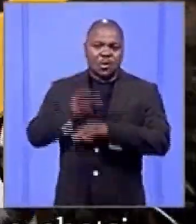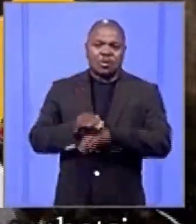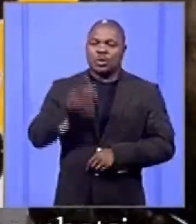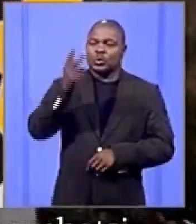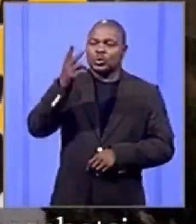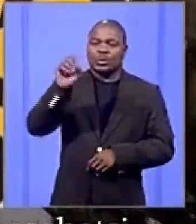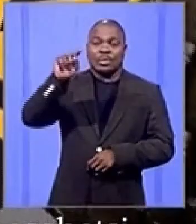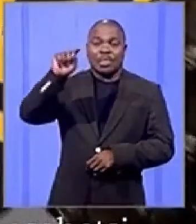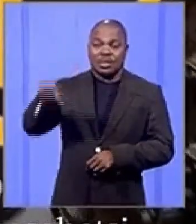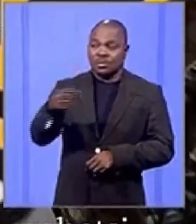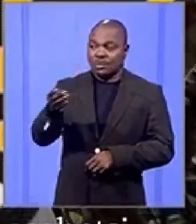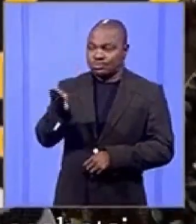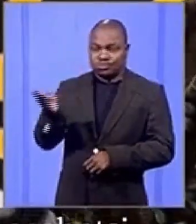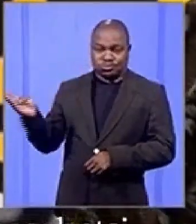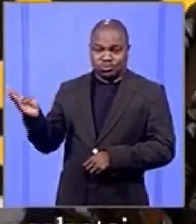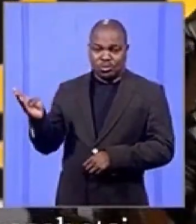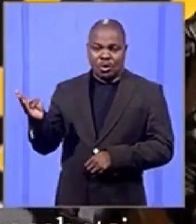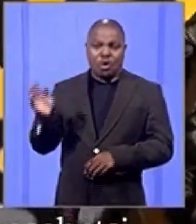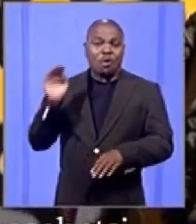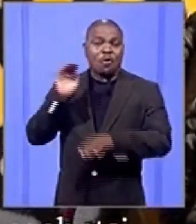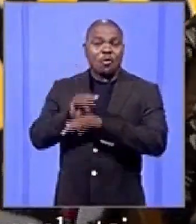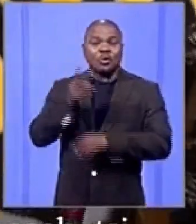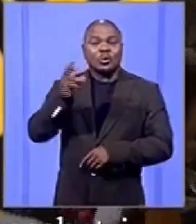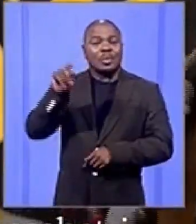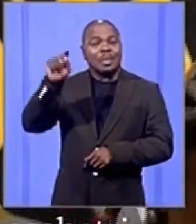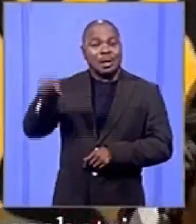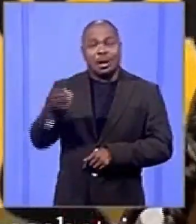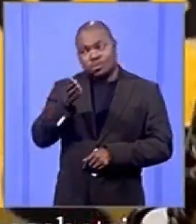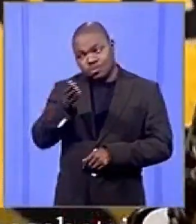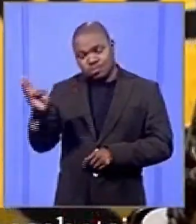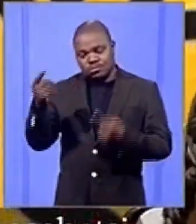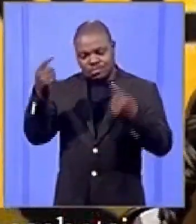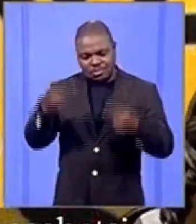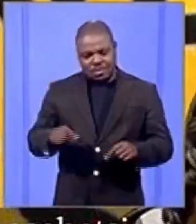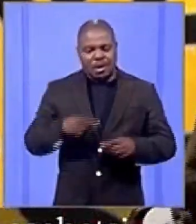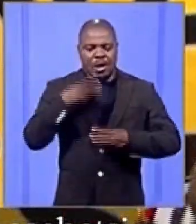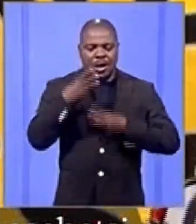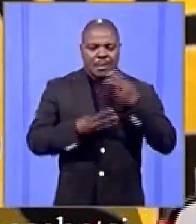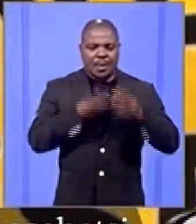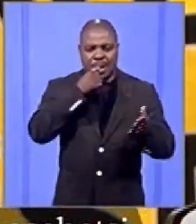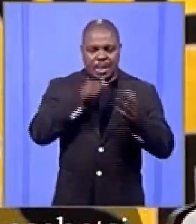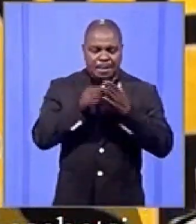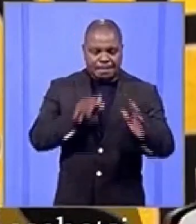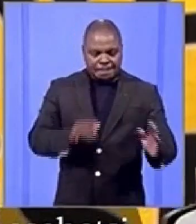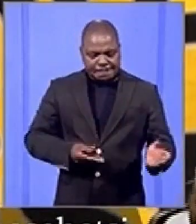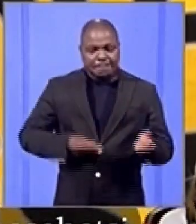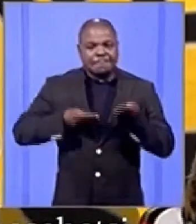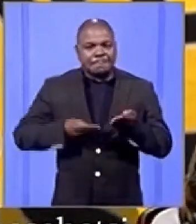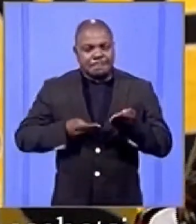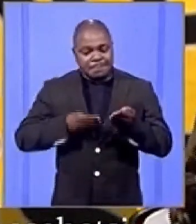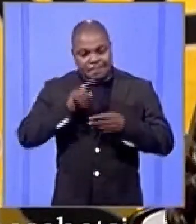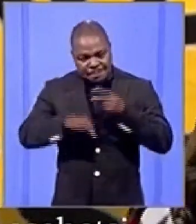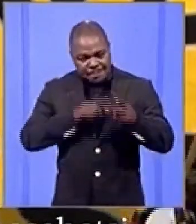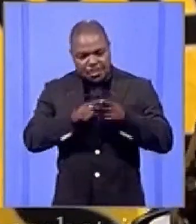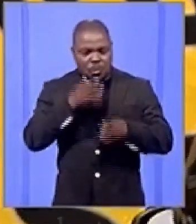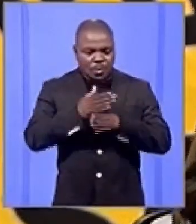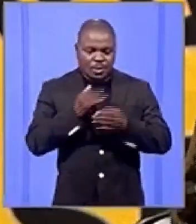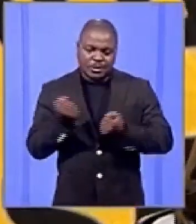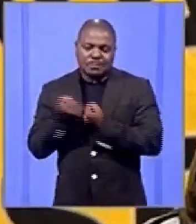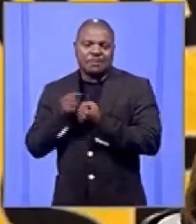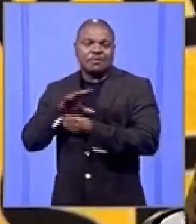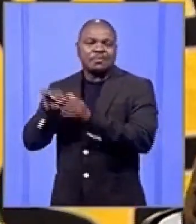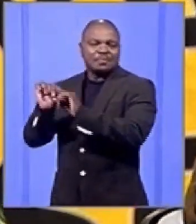here. More than 20,000 of them are here to collect an employment letter so that they can go and work for their families rather than